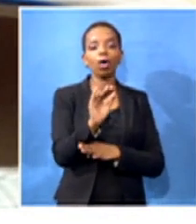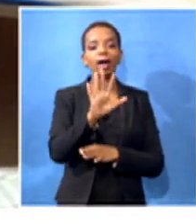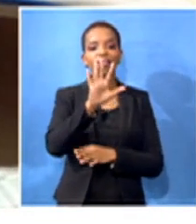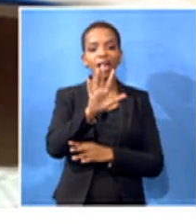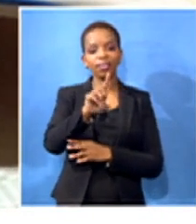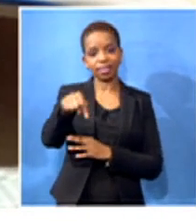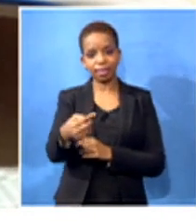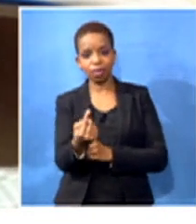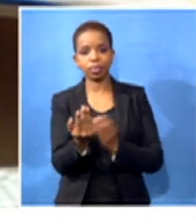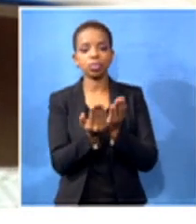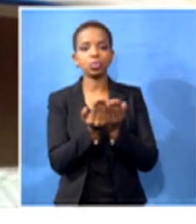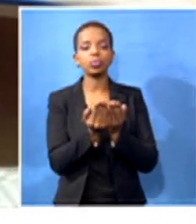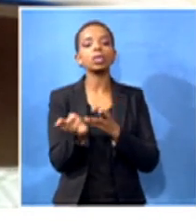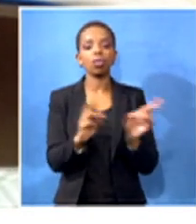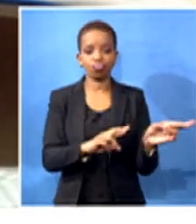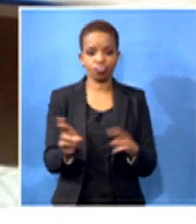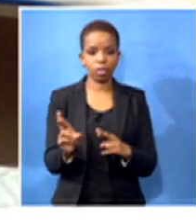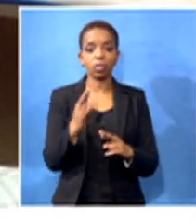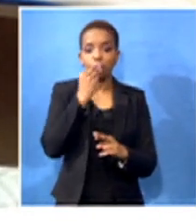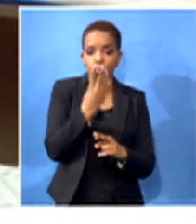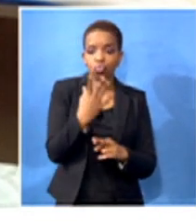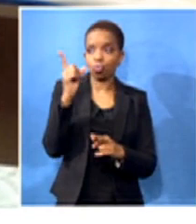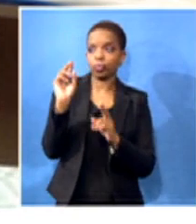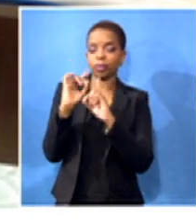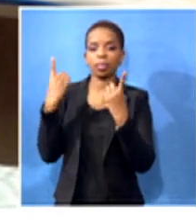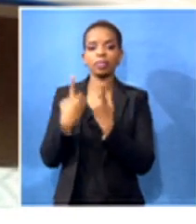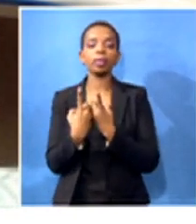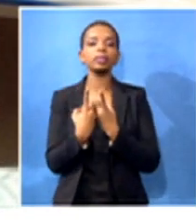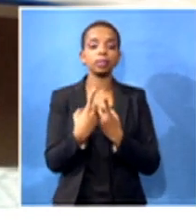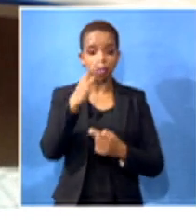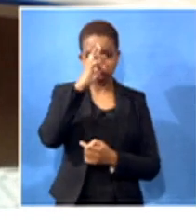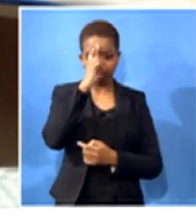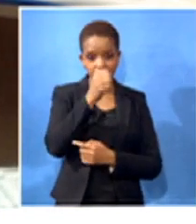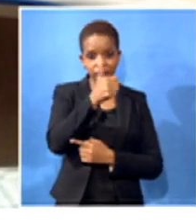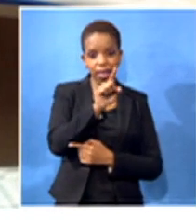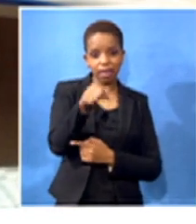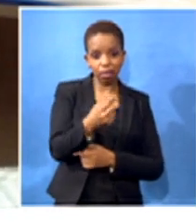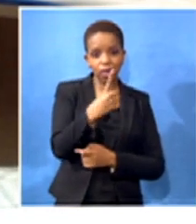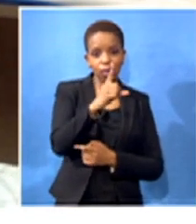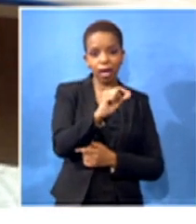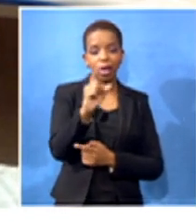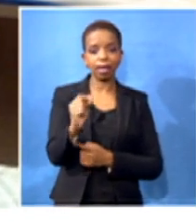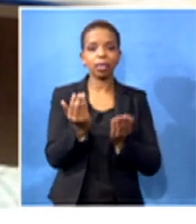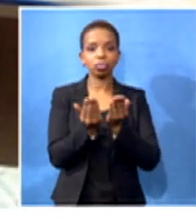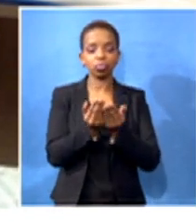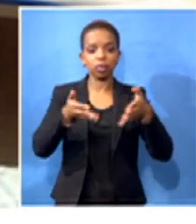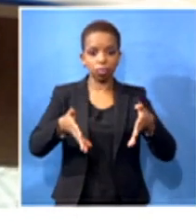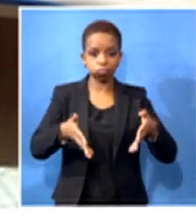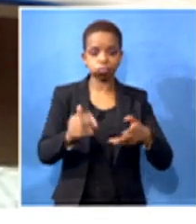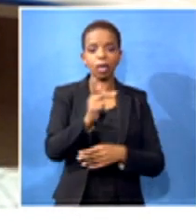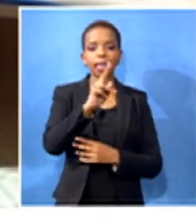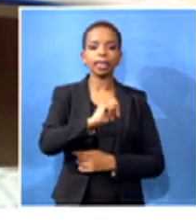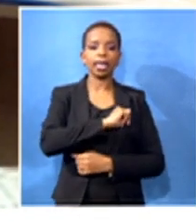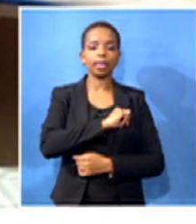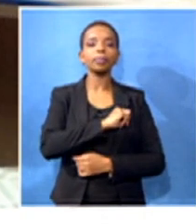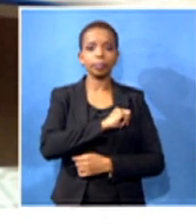by the department. You remember that we have 6,140 schools in the province of KwaZulu-Natal. And with regard to the